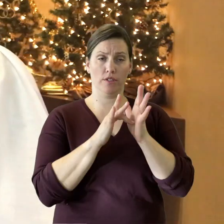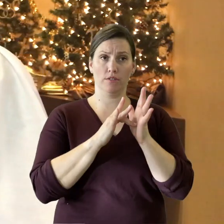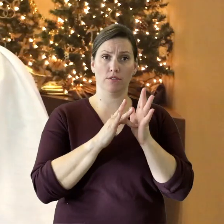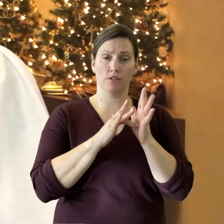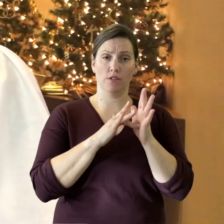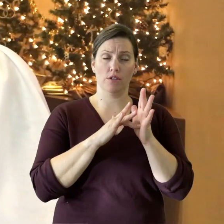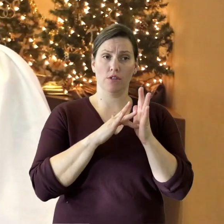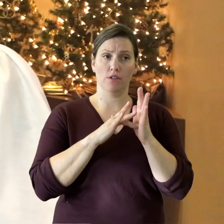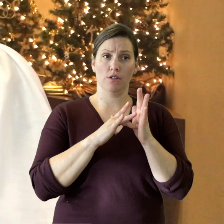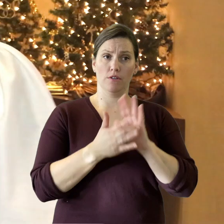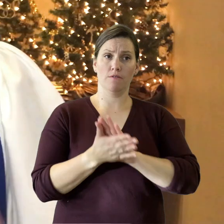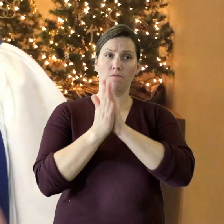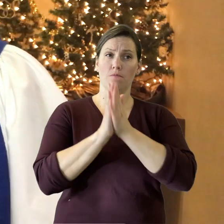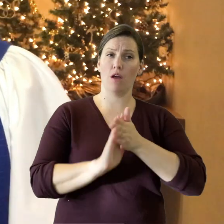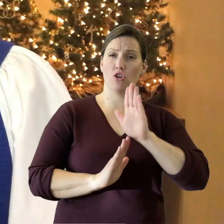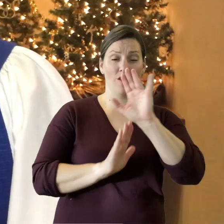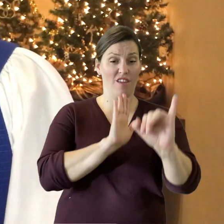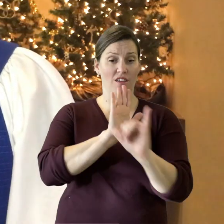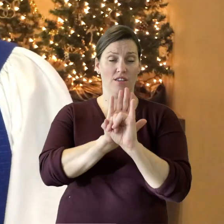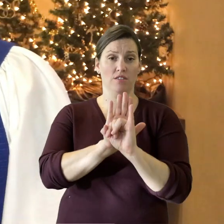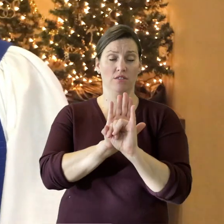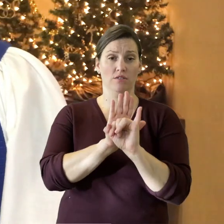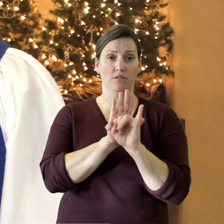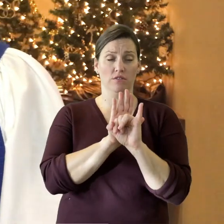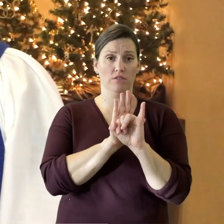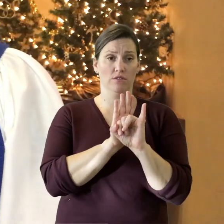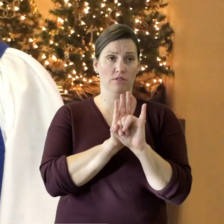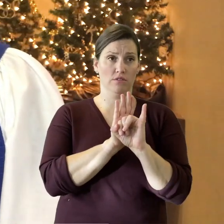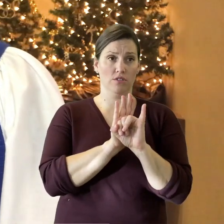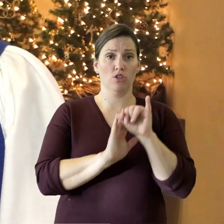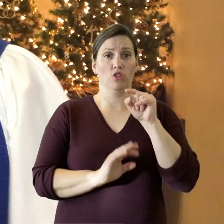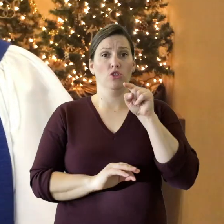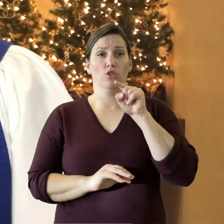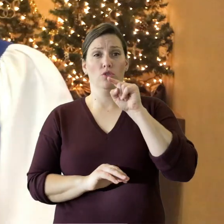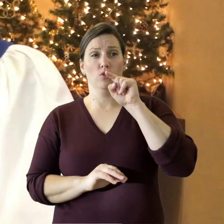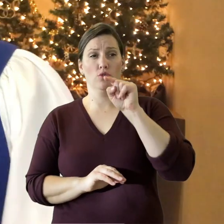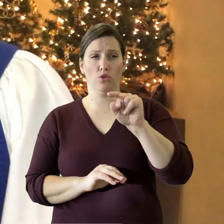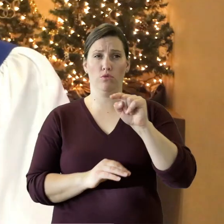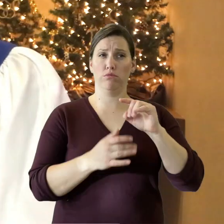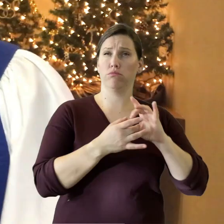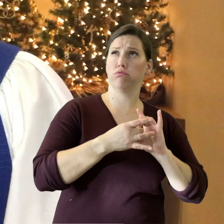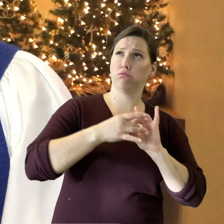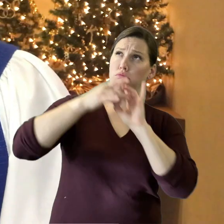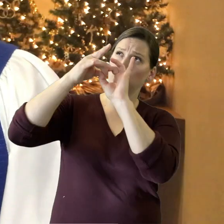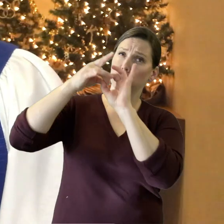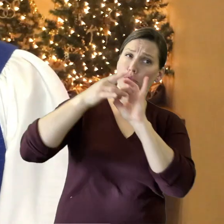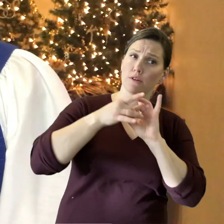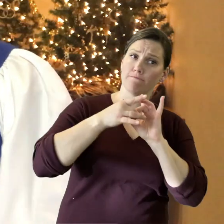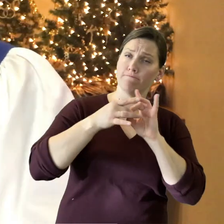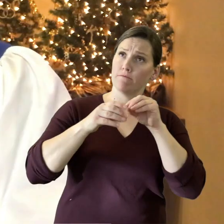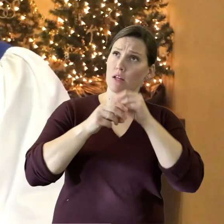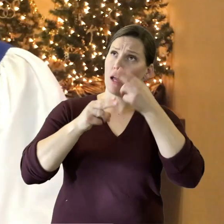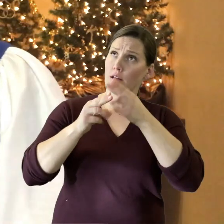Jesus. It becomes your identity. You are associated with